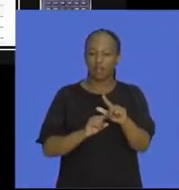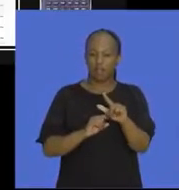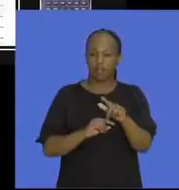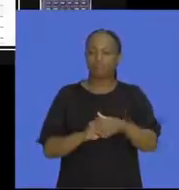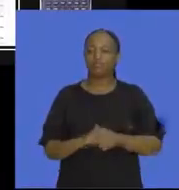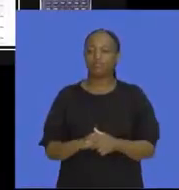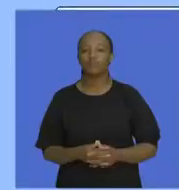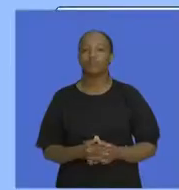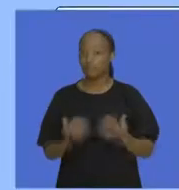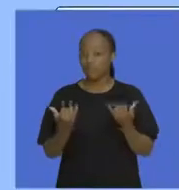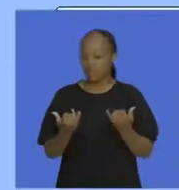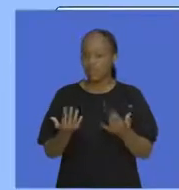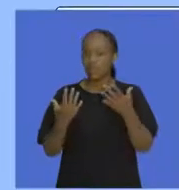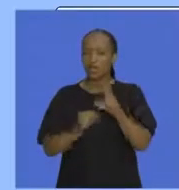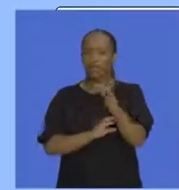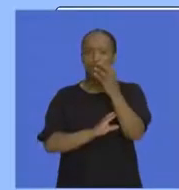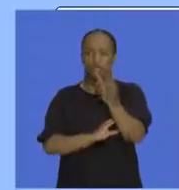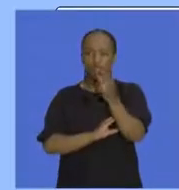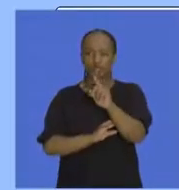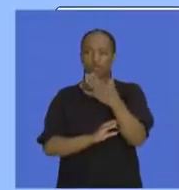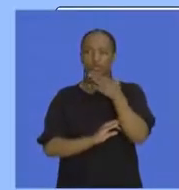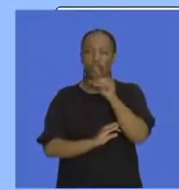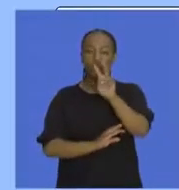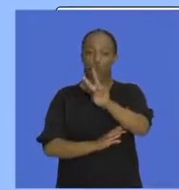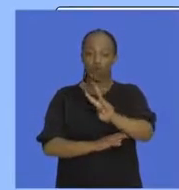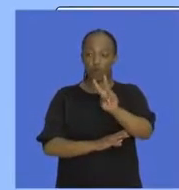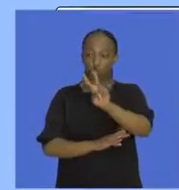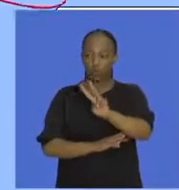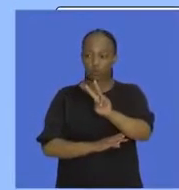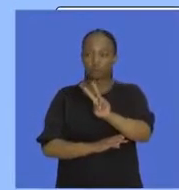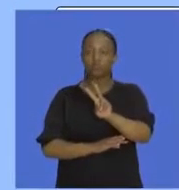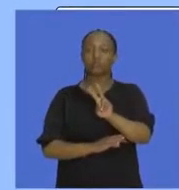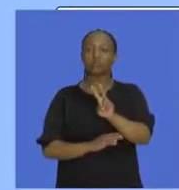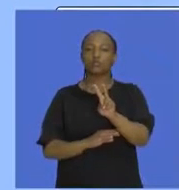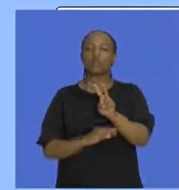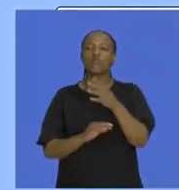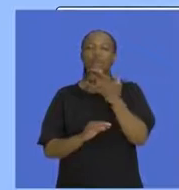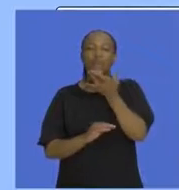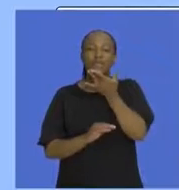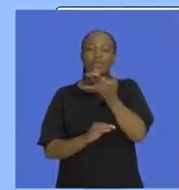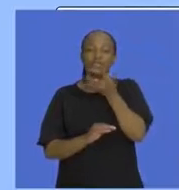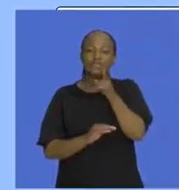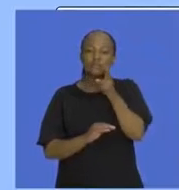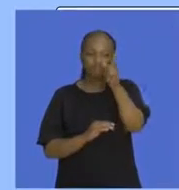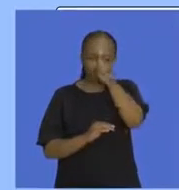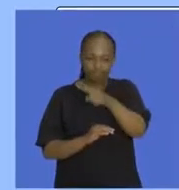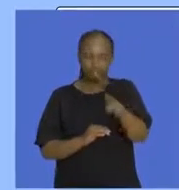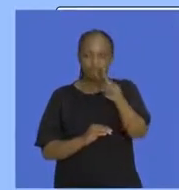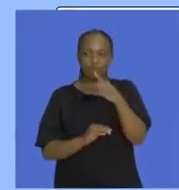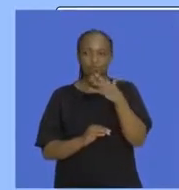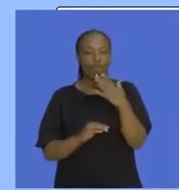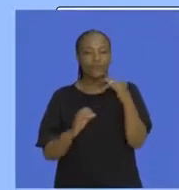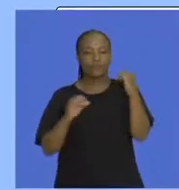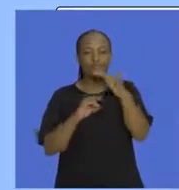simulation, okay, so we have our voltage across the battery while there is no